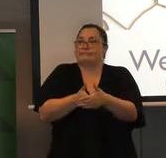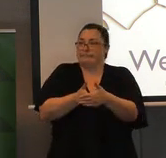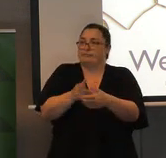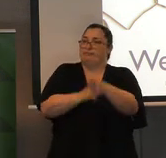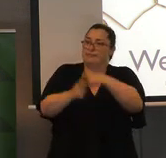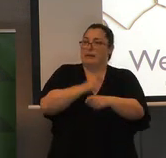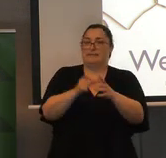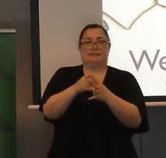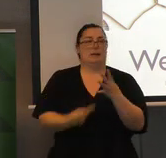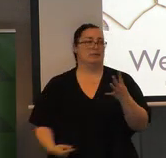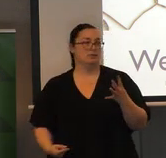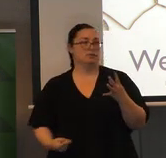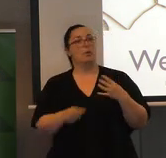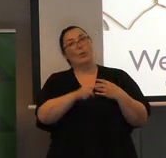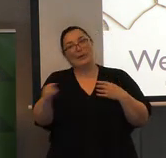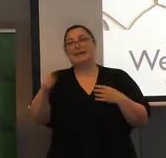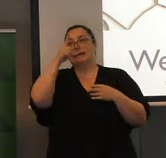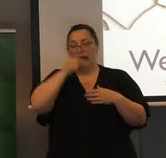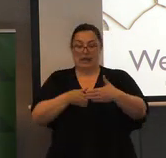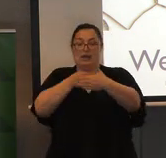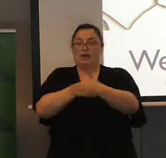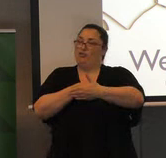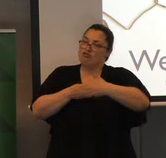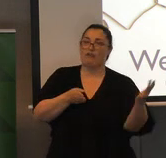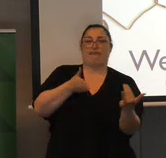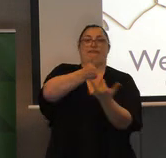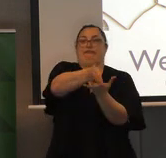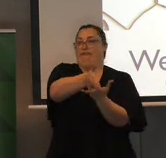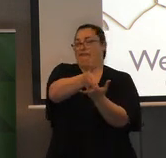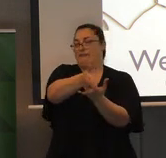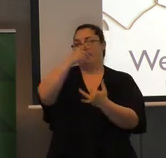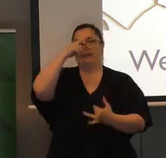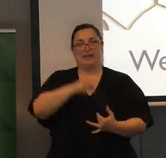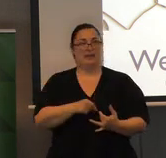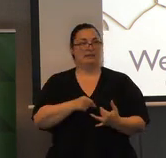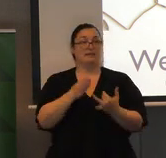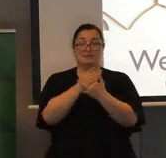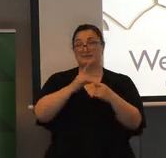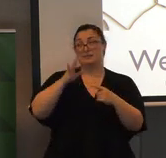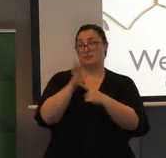their path. Bit by bit, we can make a difference by removing the obstacles.